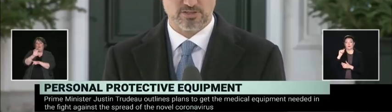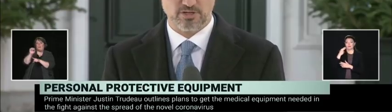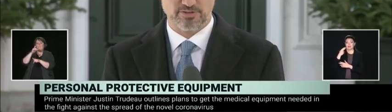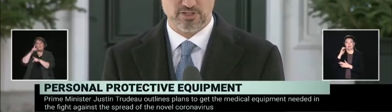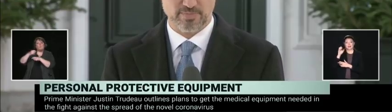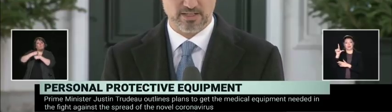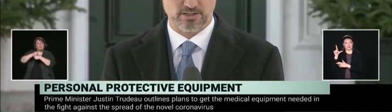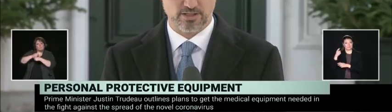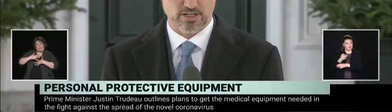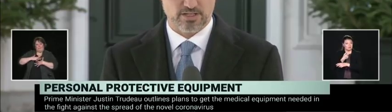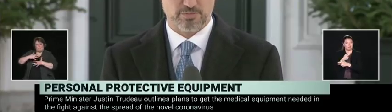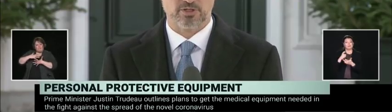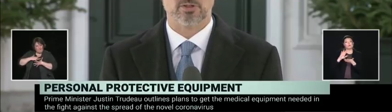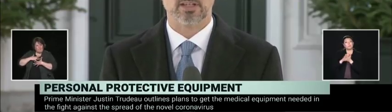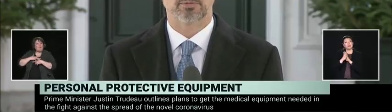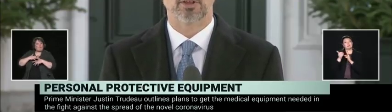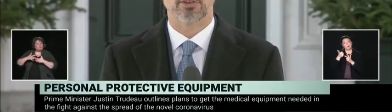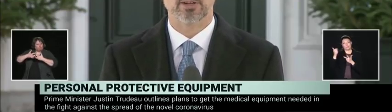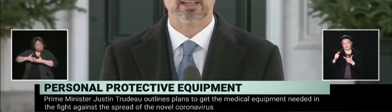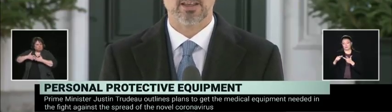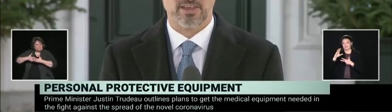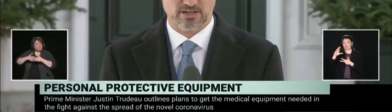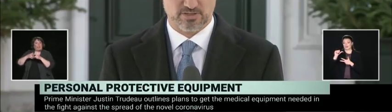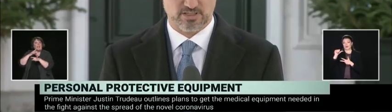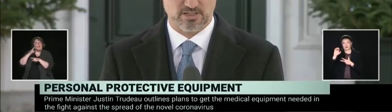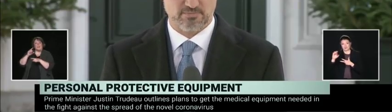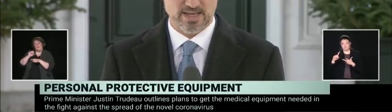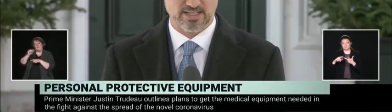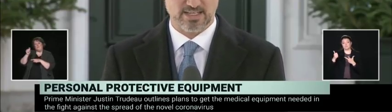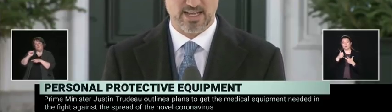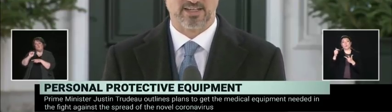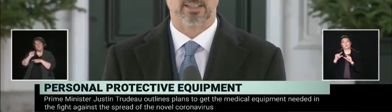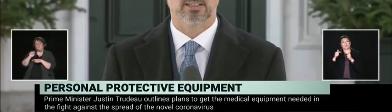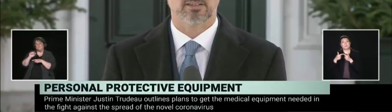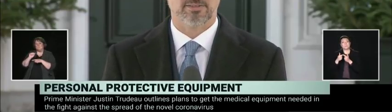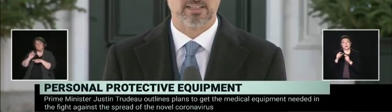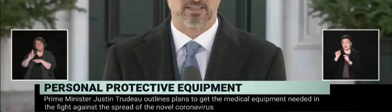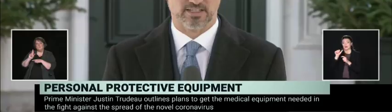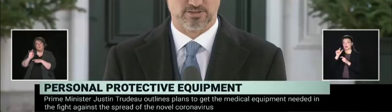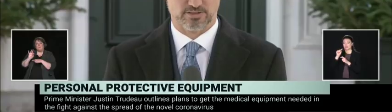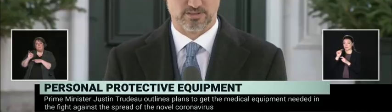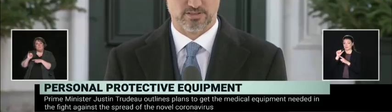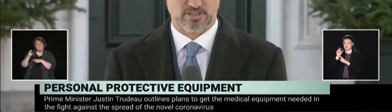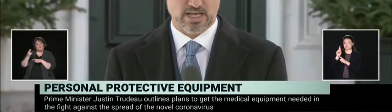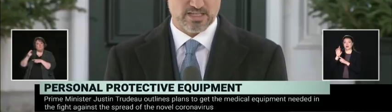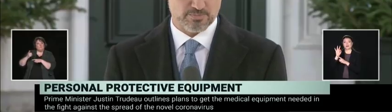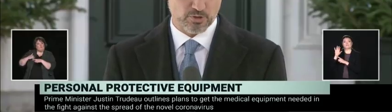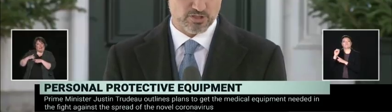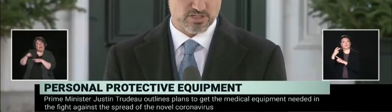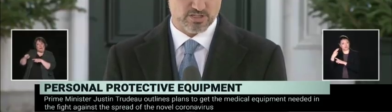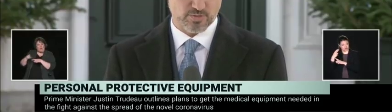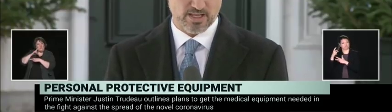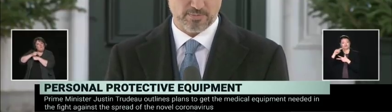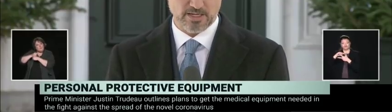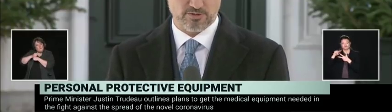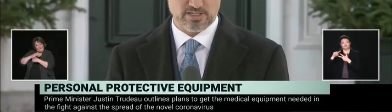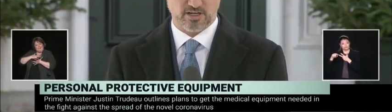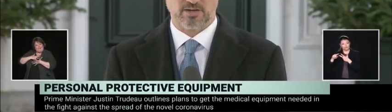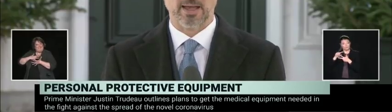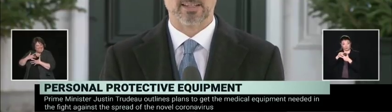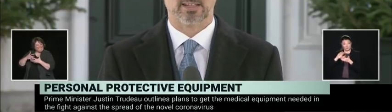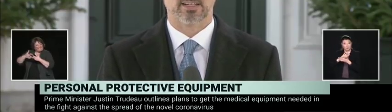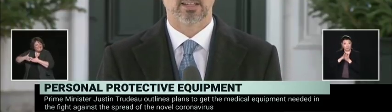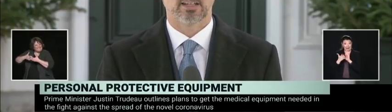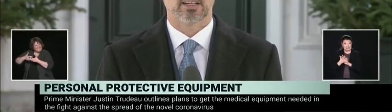by Starfish Medical to produce up to 30,000 made-in-Canada ventilators. These purchases will help increase